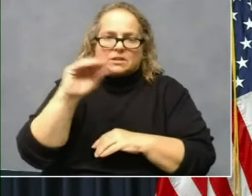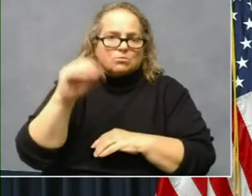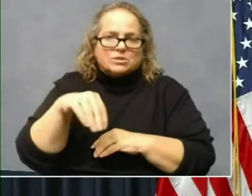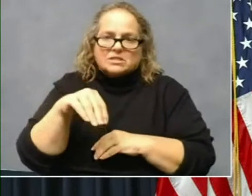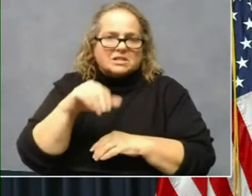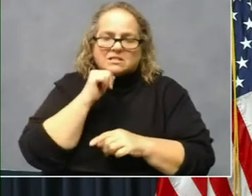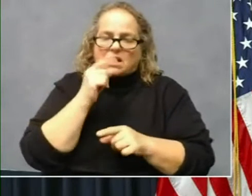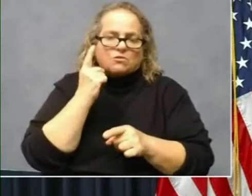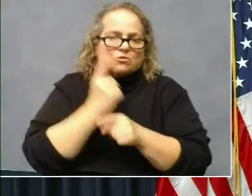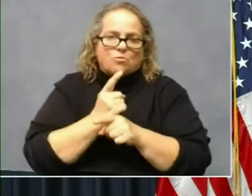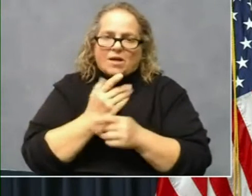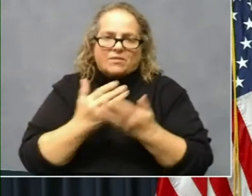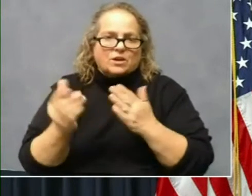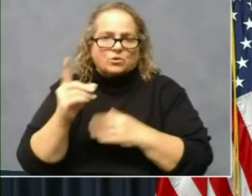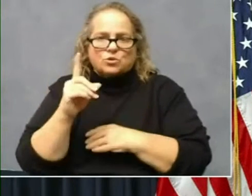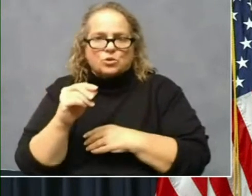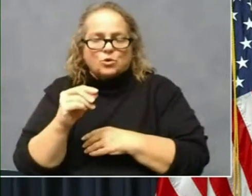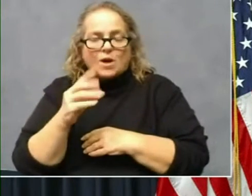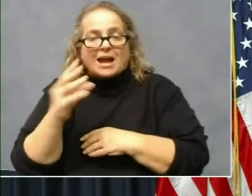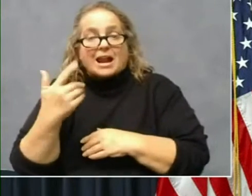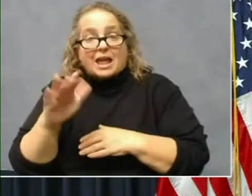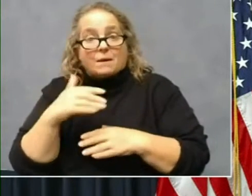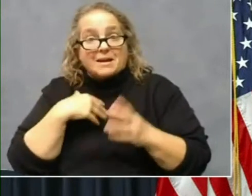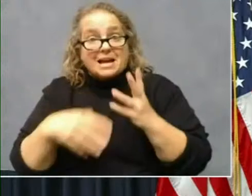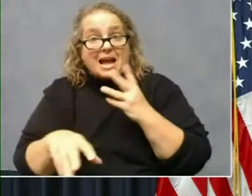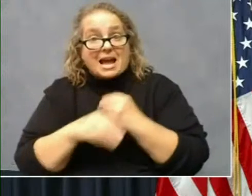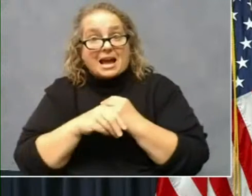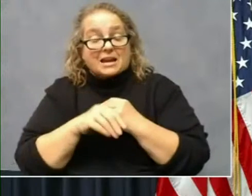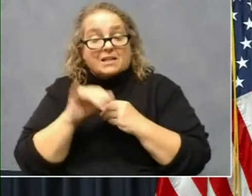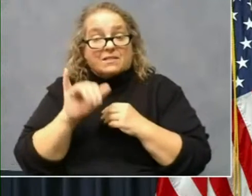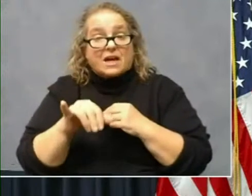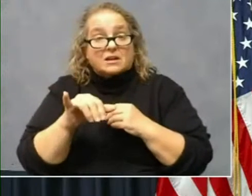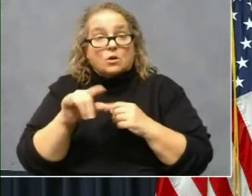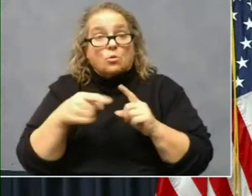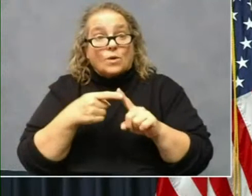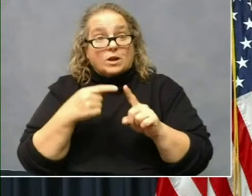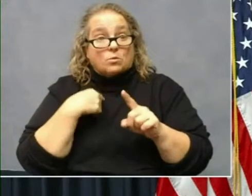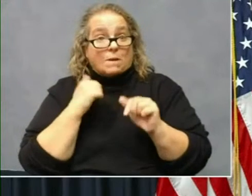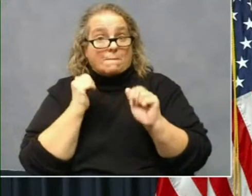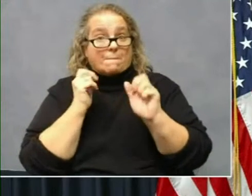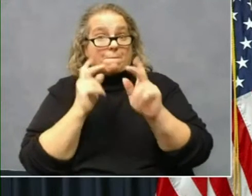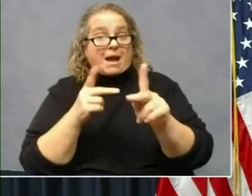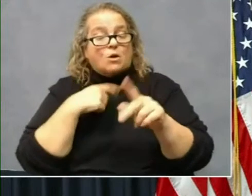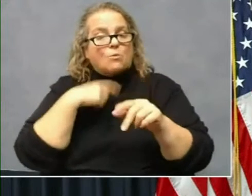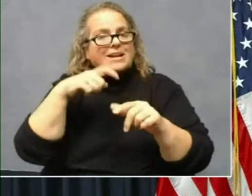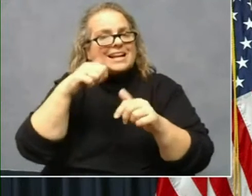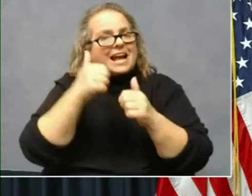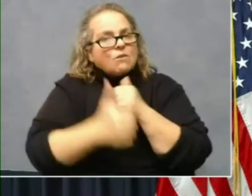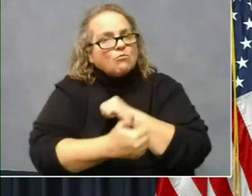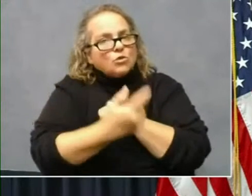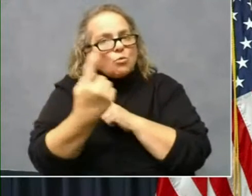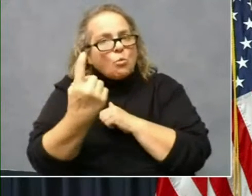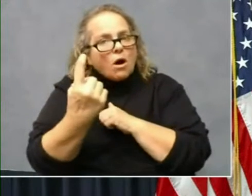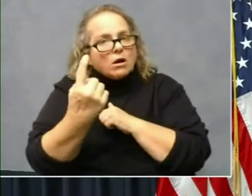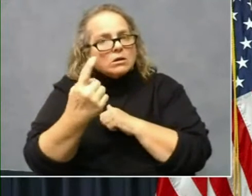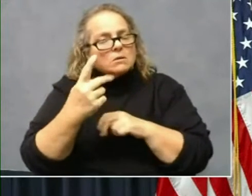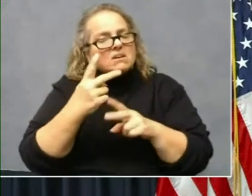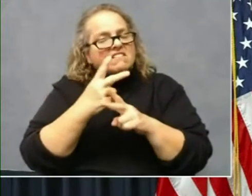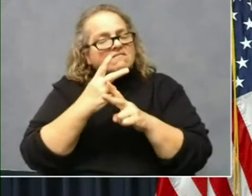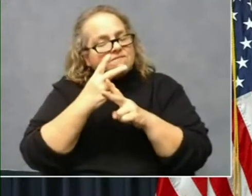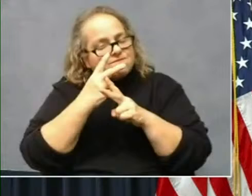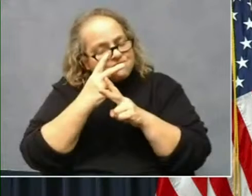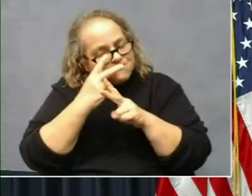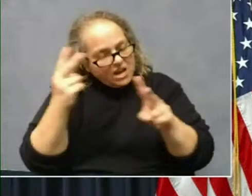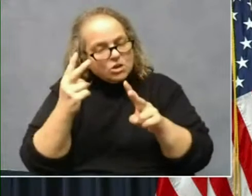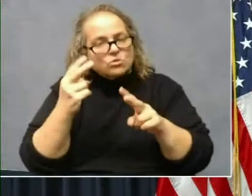to do. And let me just add that when coming back, we need everybody being militant about the mask